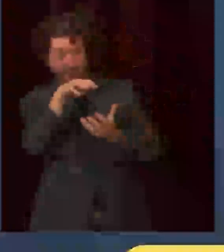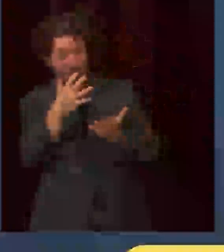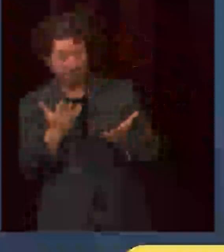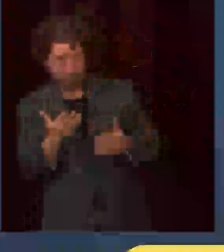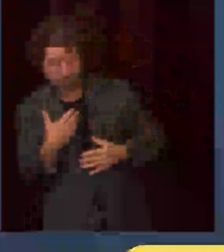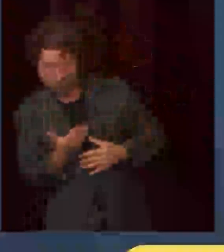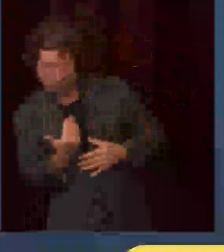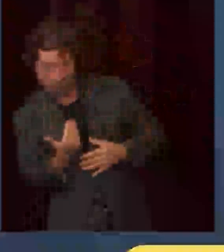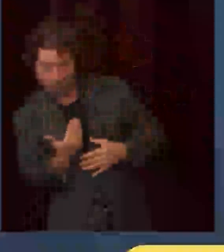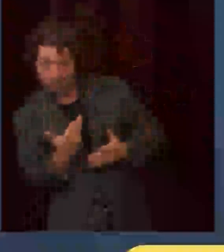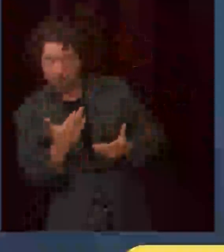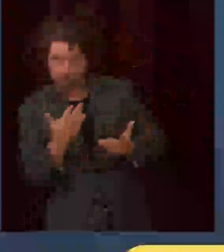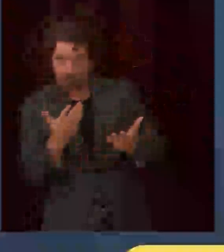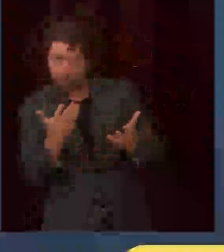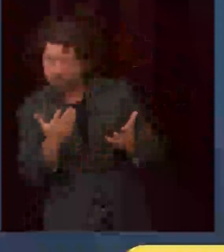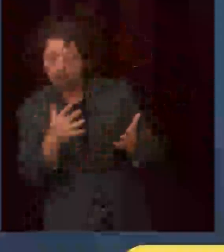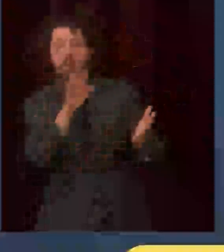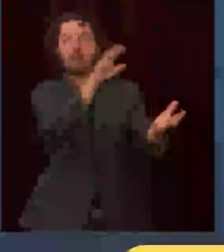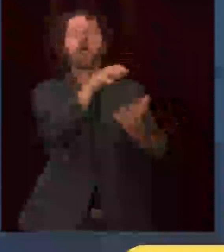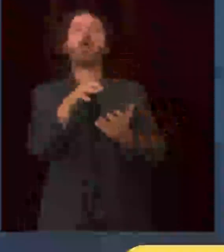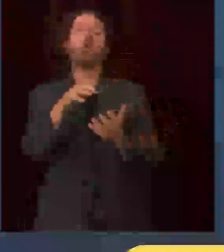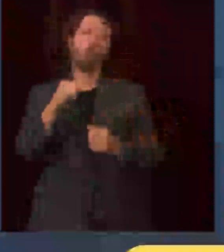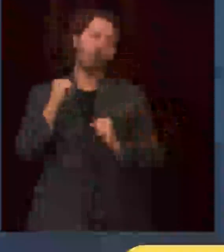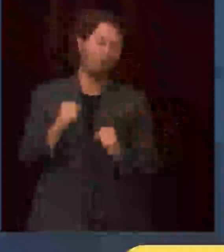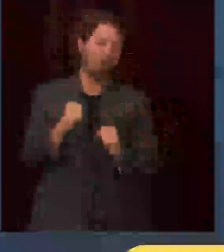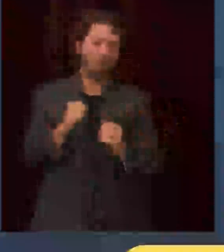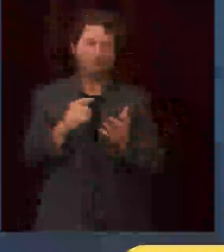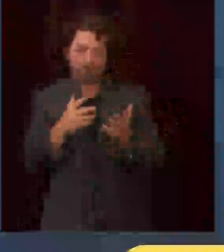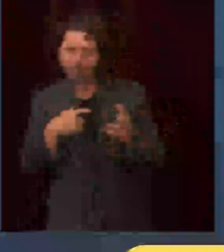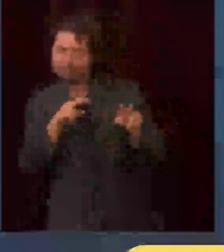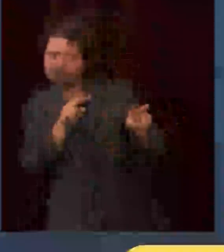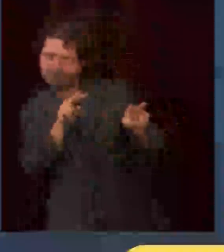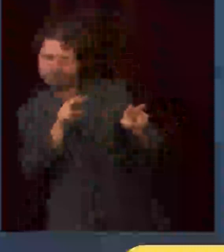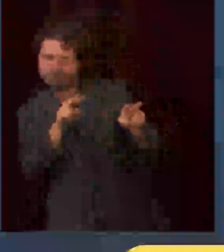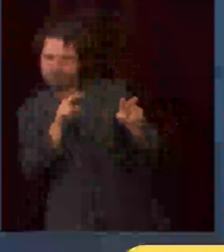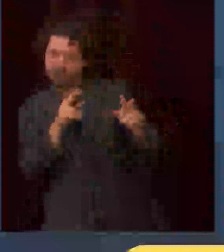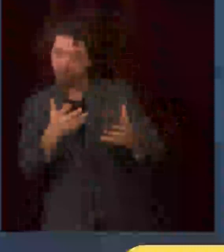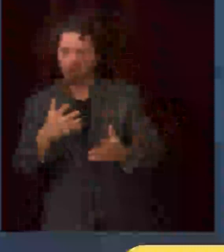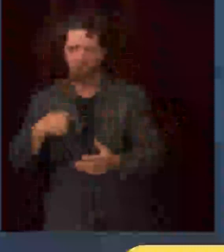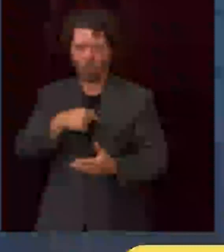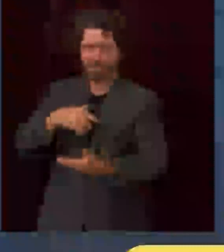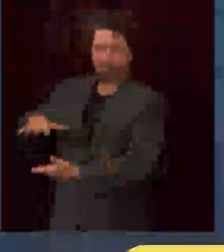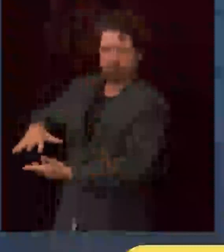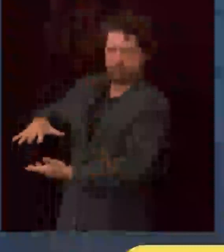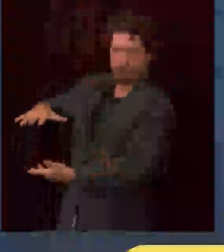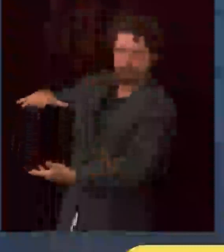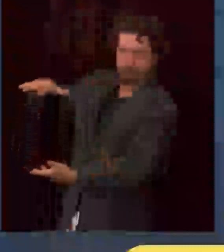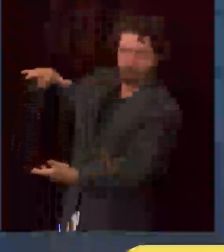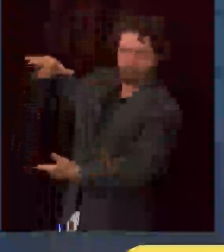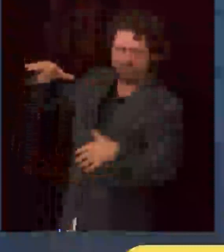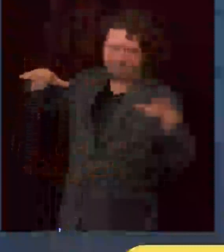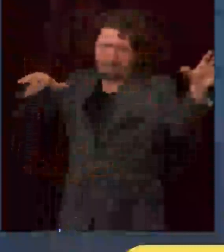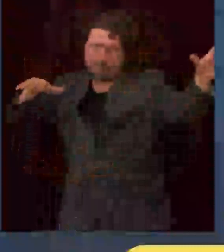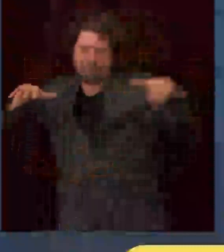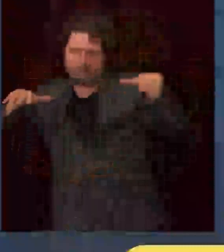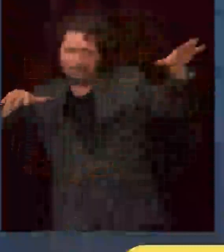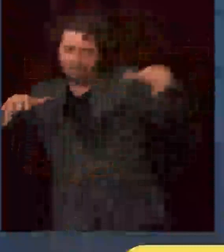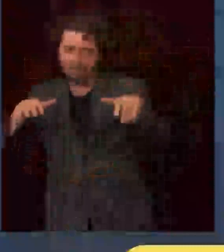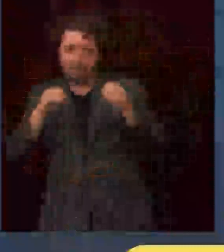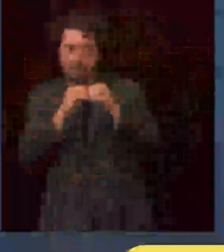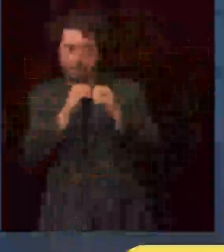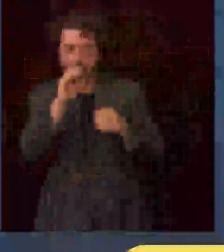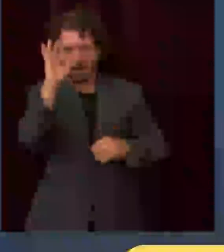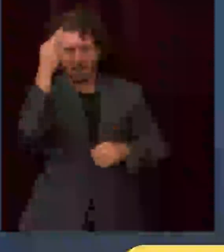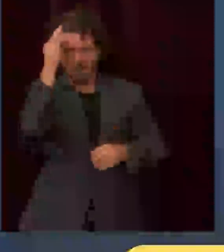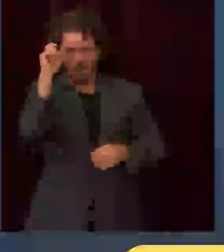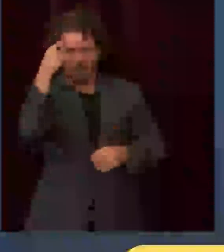to increase the stability of that supply chain. The state is buying material. The federal government has been of some